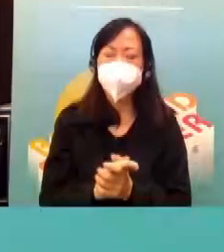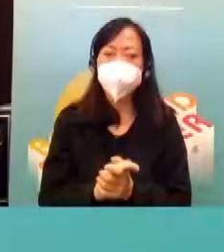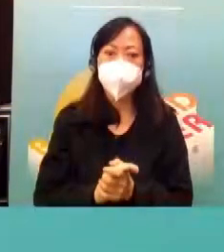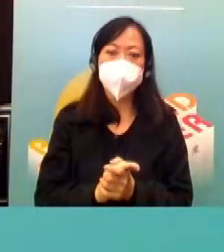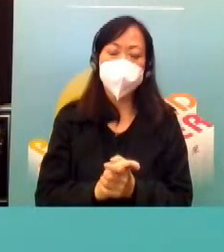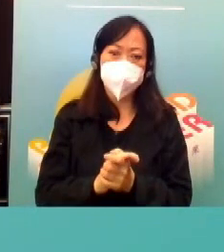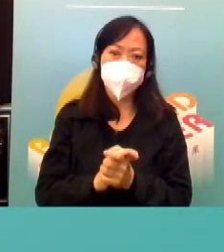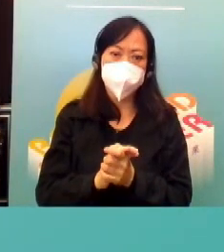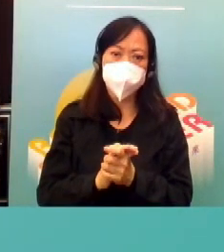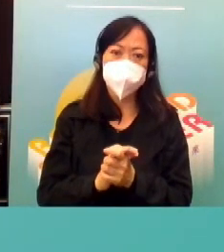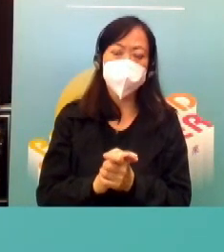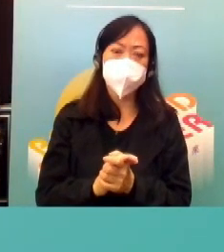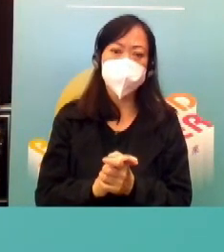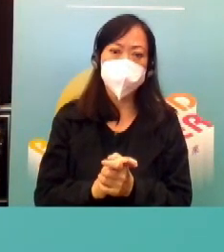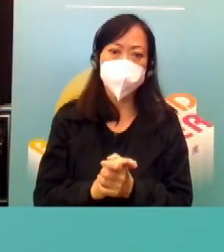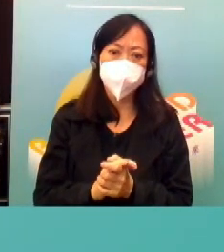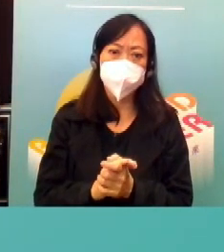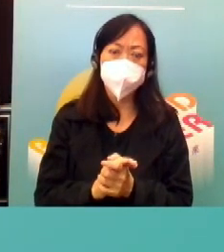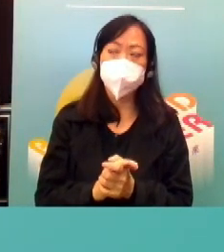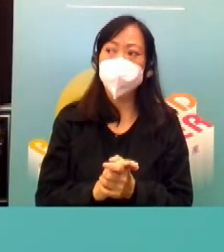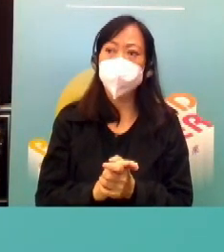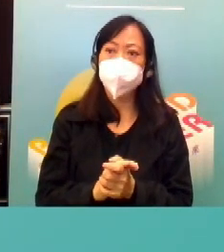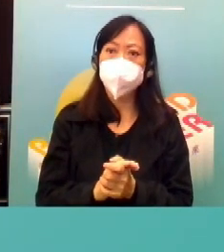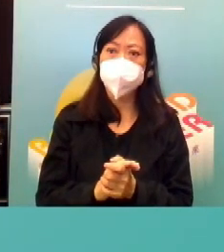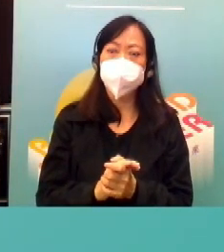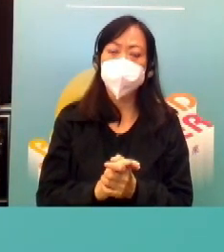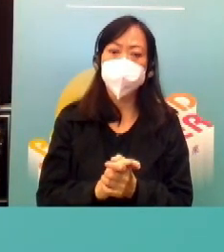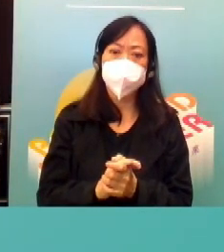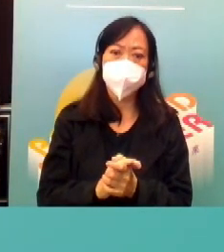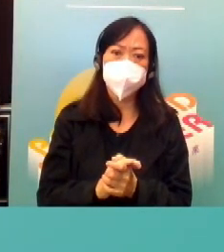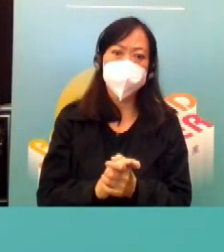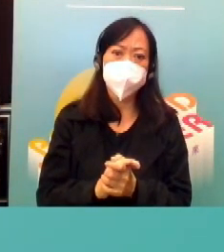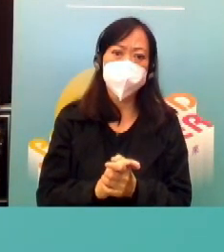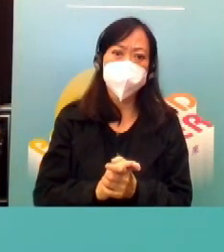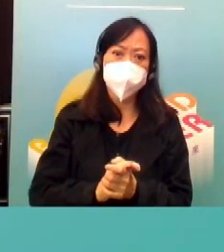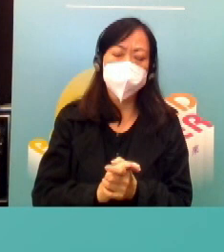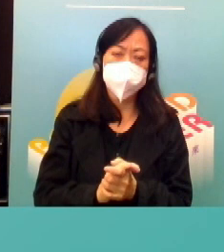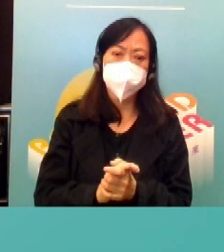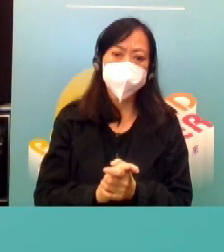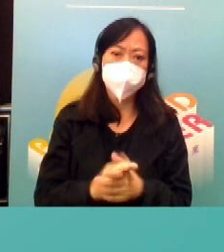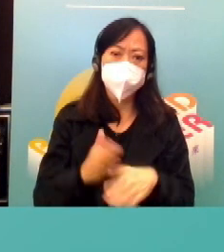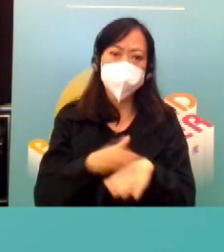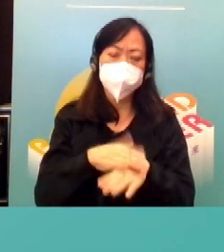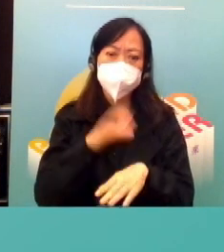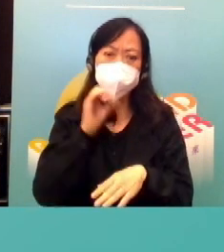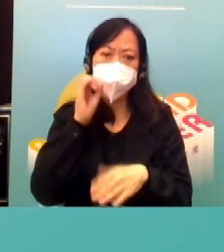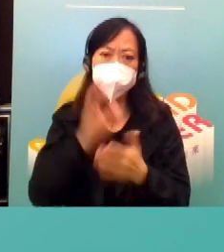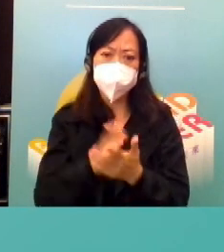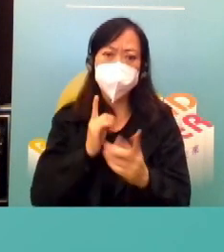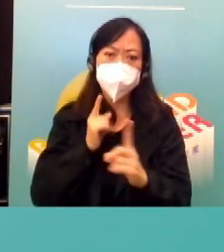Yep. And so, so you could see that we have all those goals just now, right? And to achieve that, we do need some